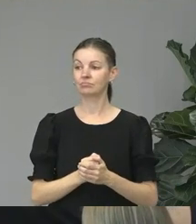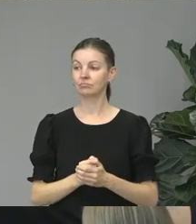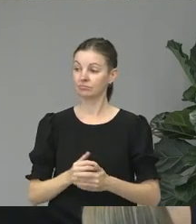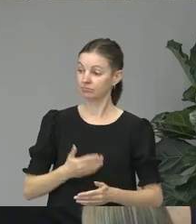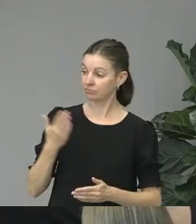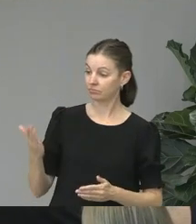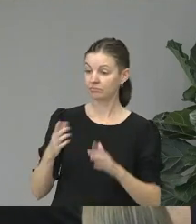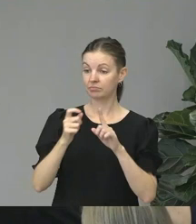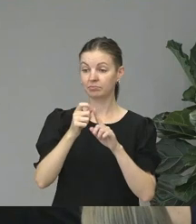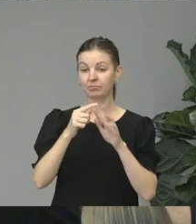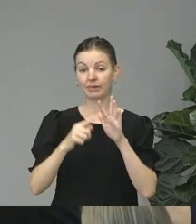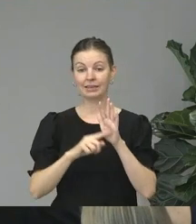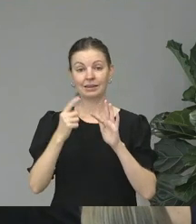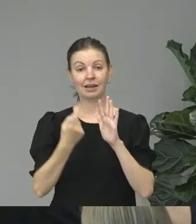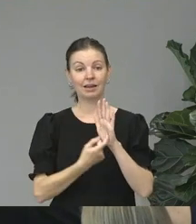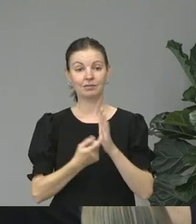involved?